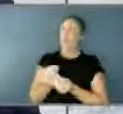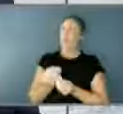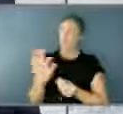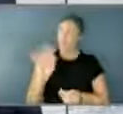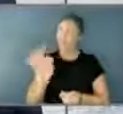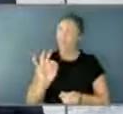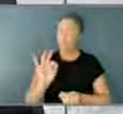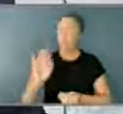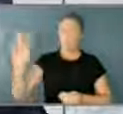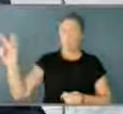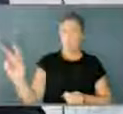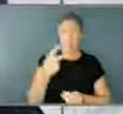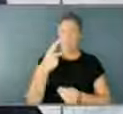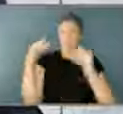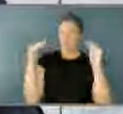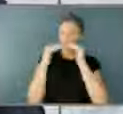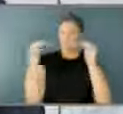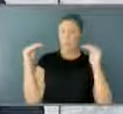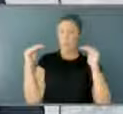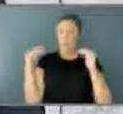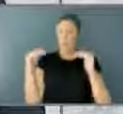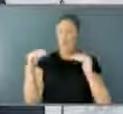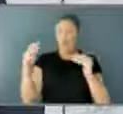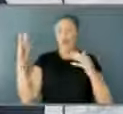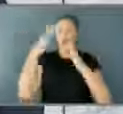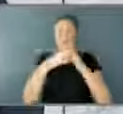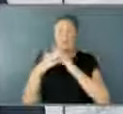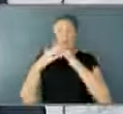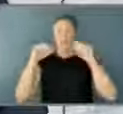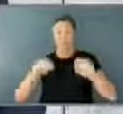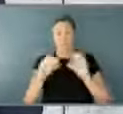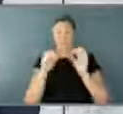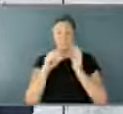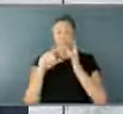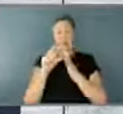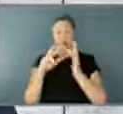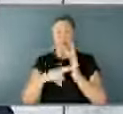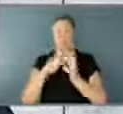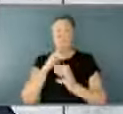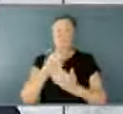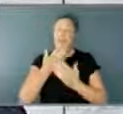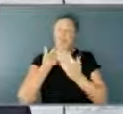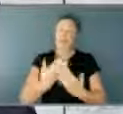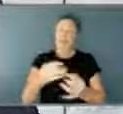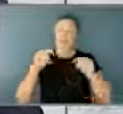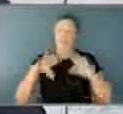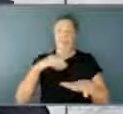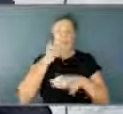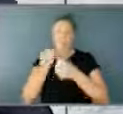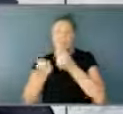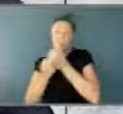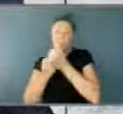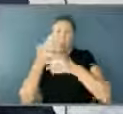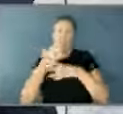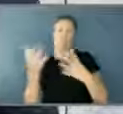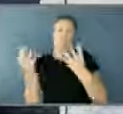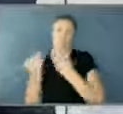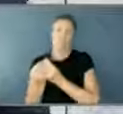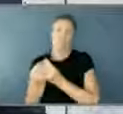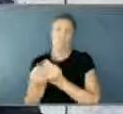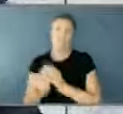respected by the President and appreciated. And so a very warm call. So we affirmed our commitment to the things that